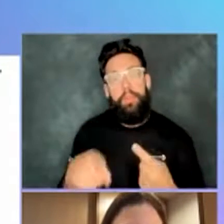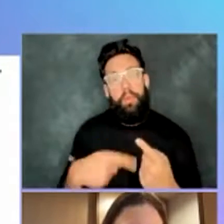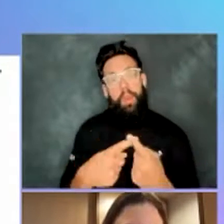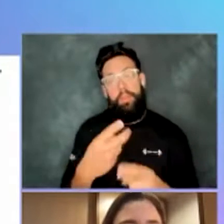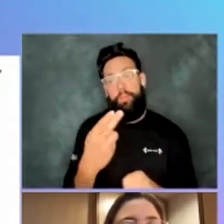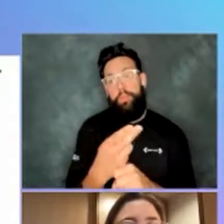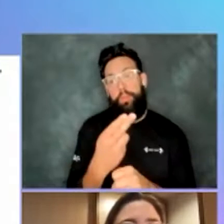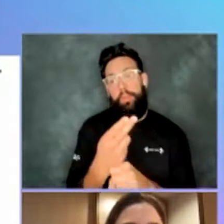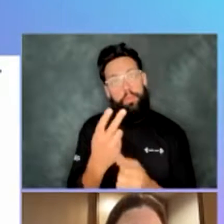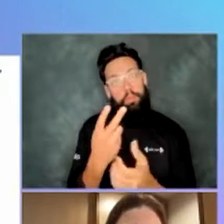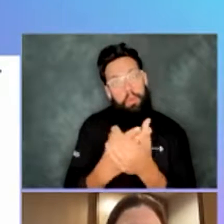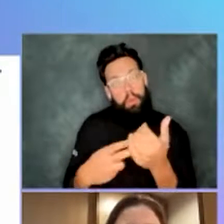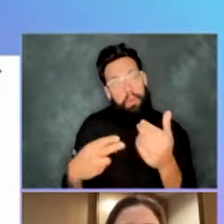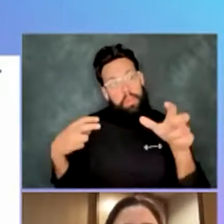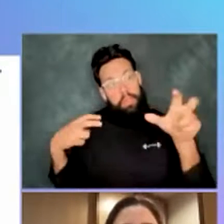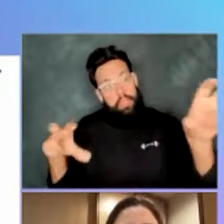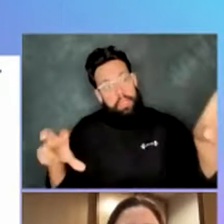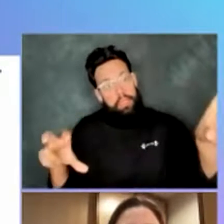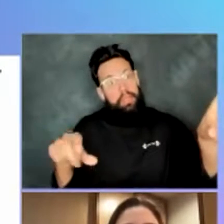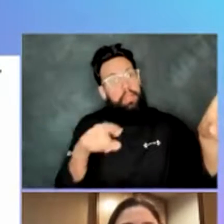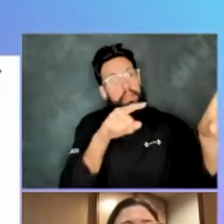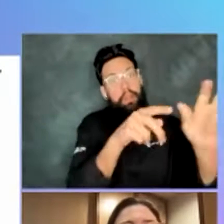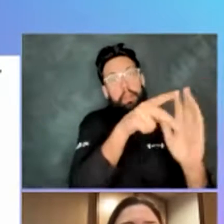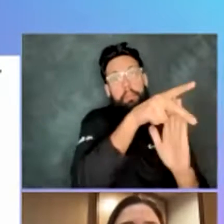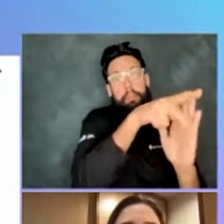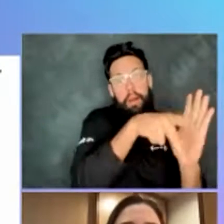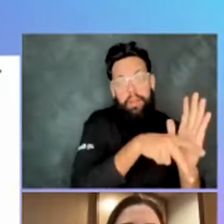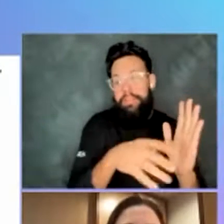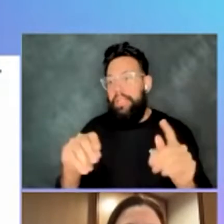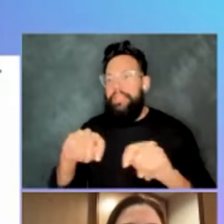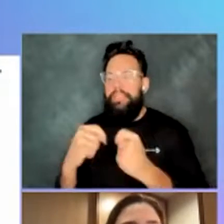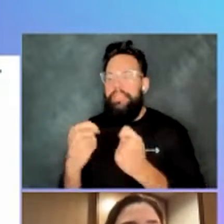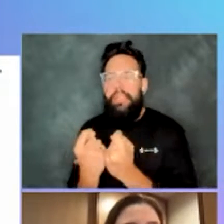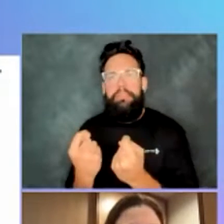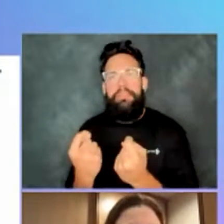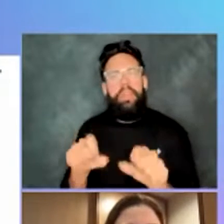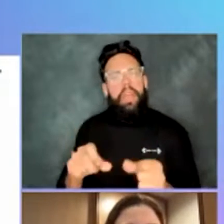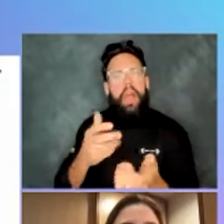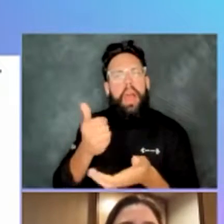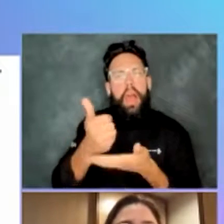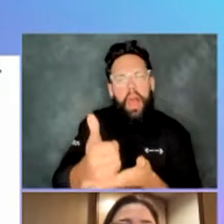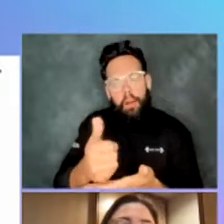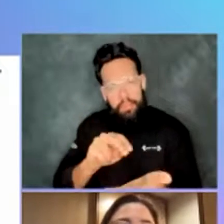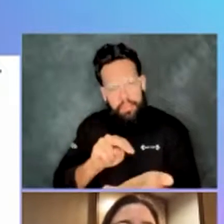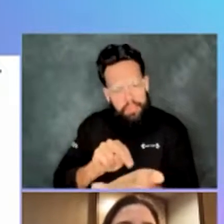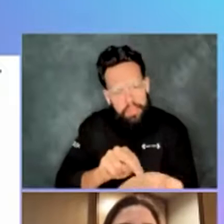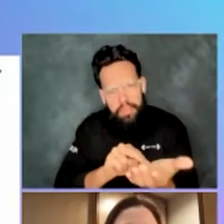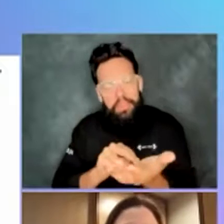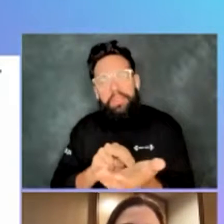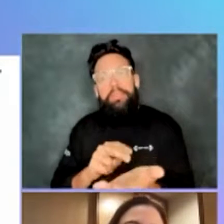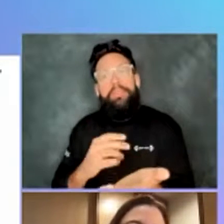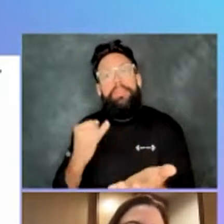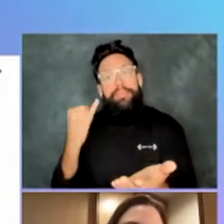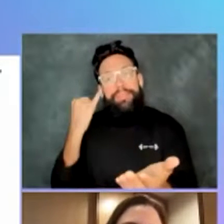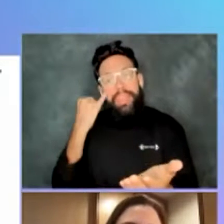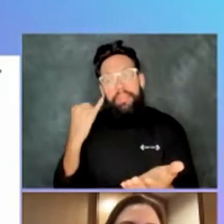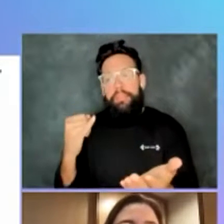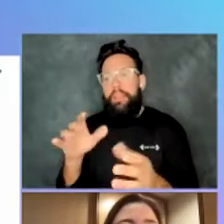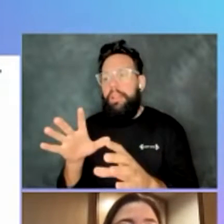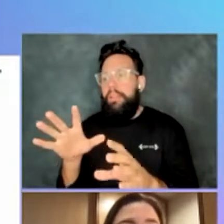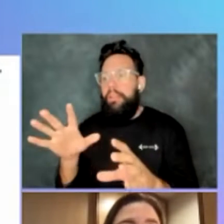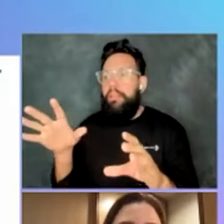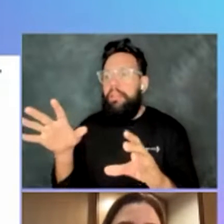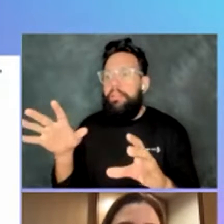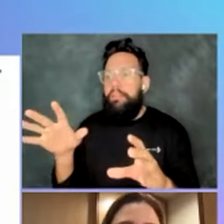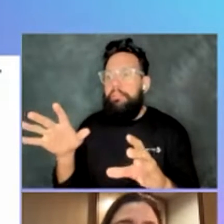hold the clues to give you an idea of when you're out of balance. So if engagement is low, you've got lots of accessibility bugs